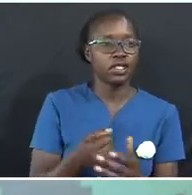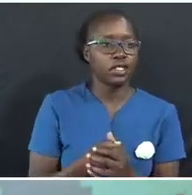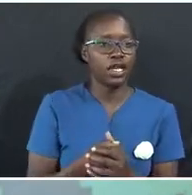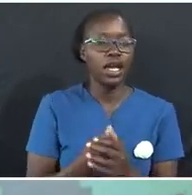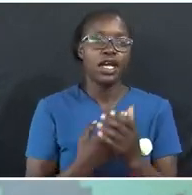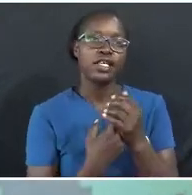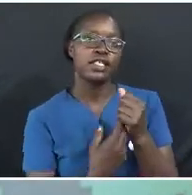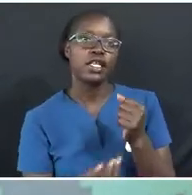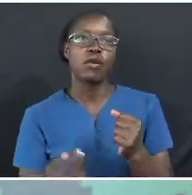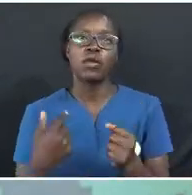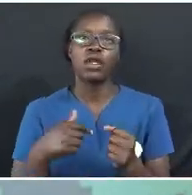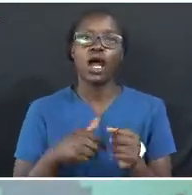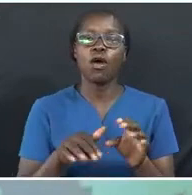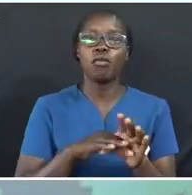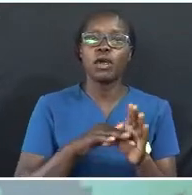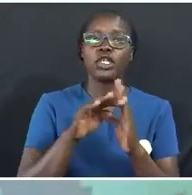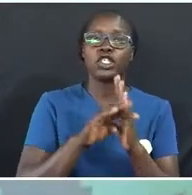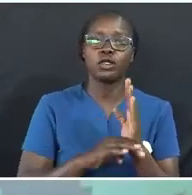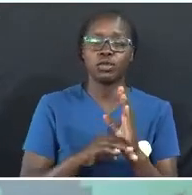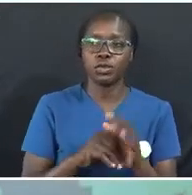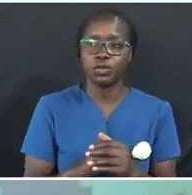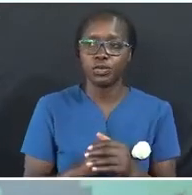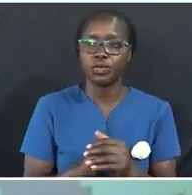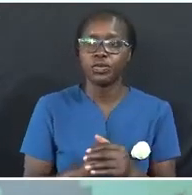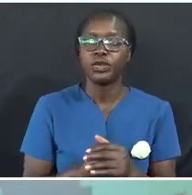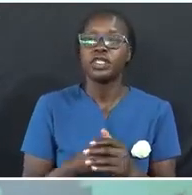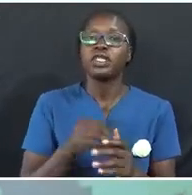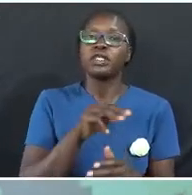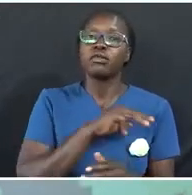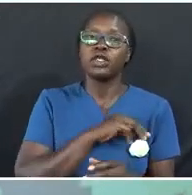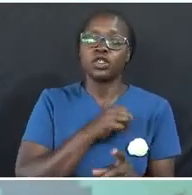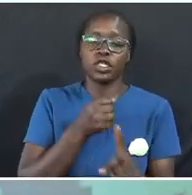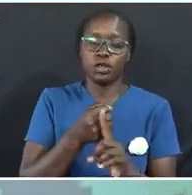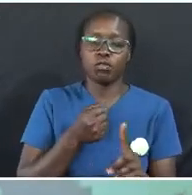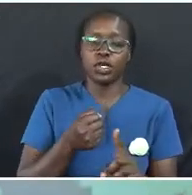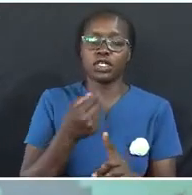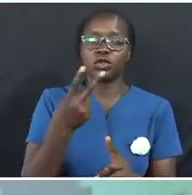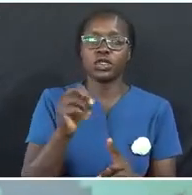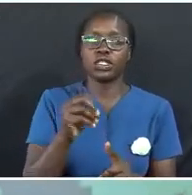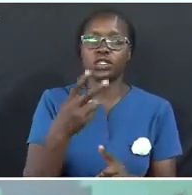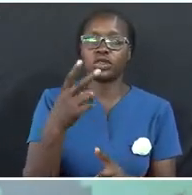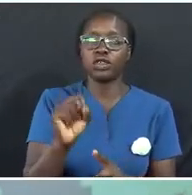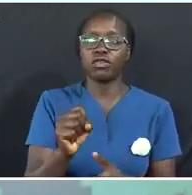2025. Double our membership. Mission Impact